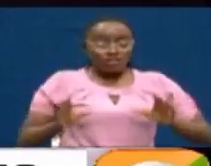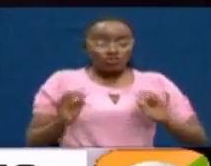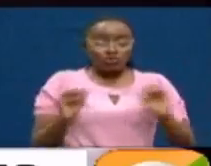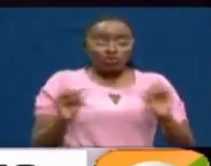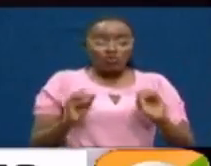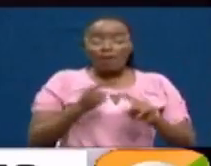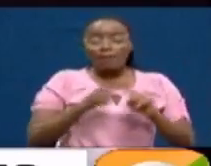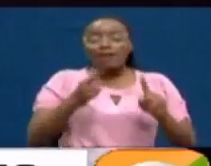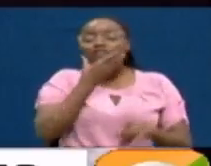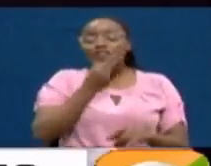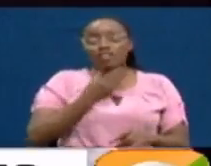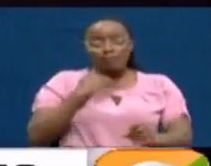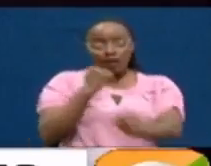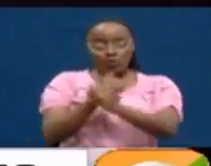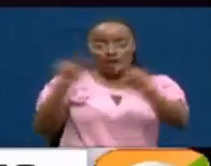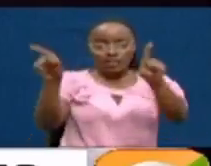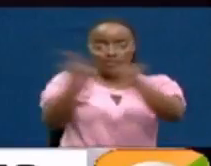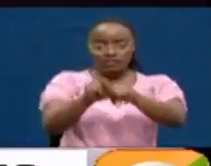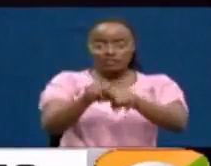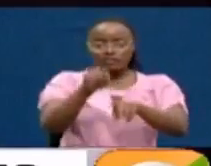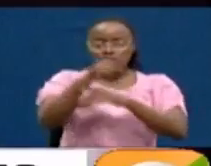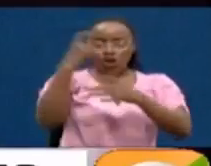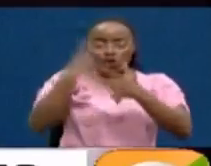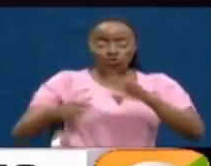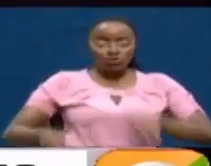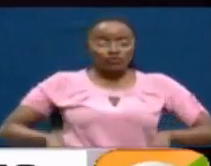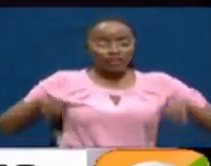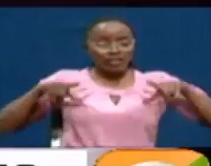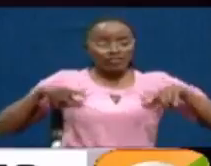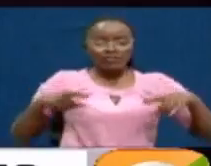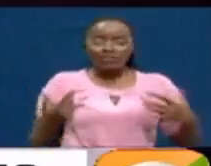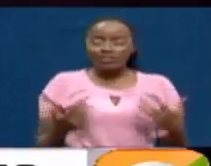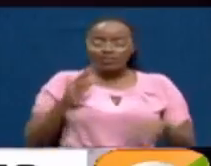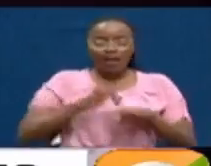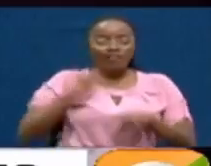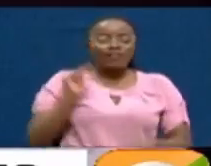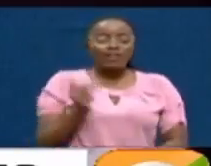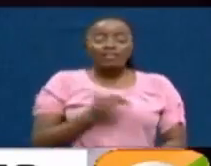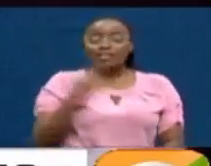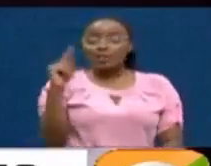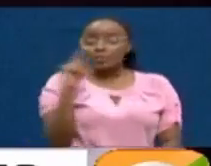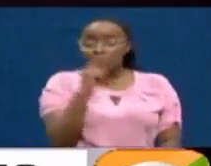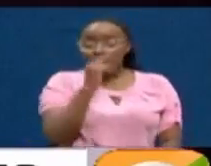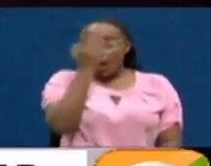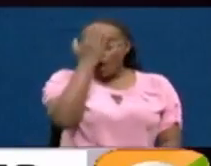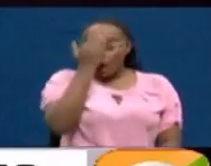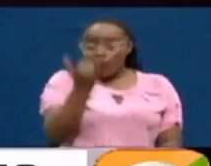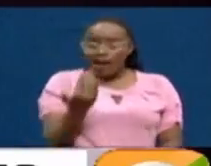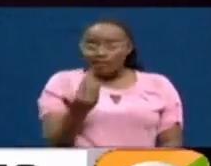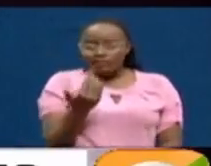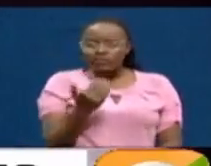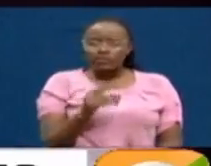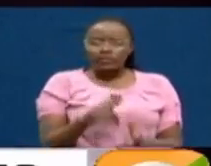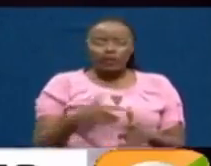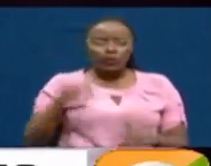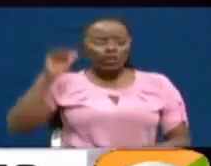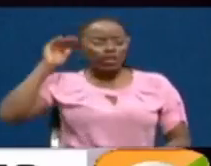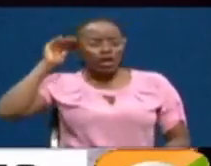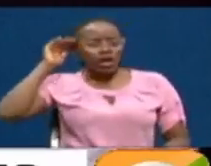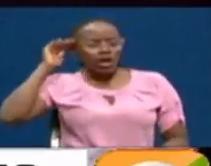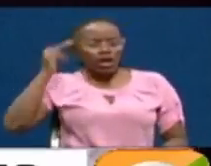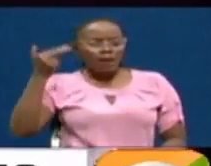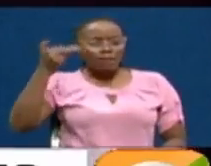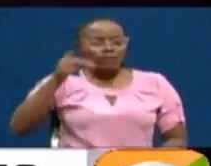my dad is. Now, e cost of living inatuaffect. Do unapata kidogo kidogo tunasikia